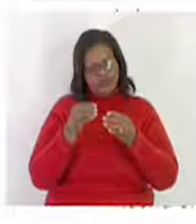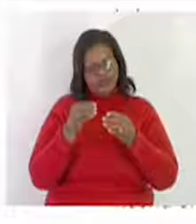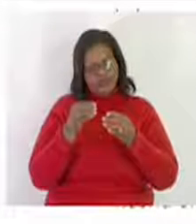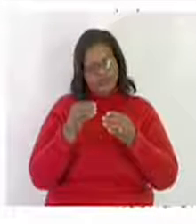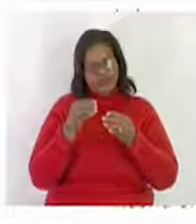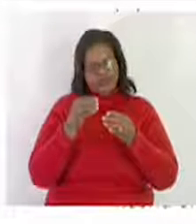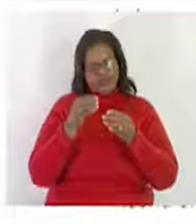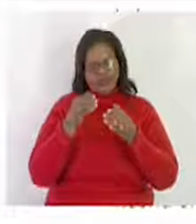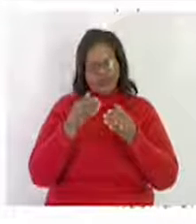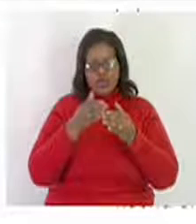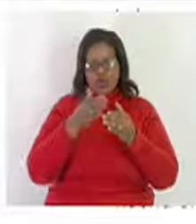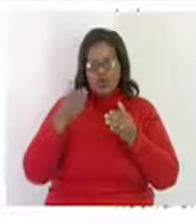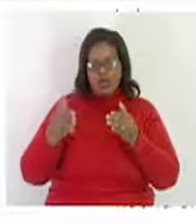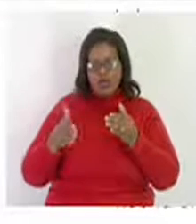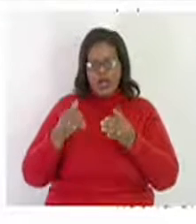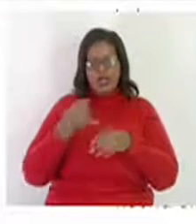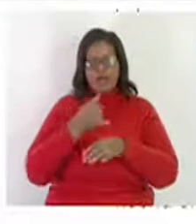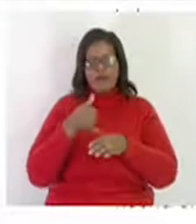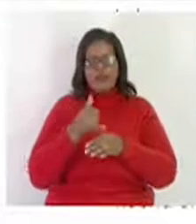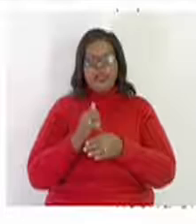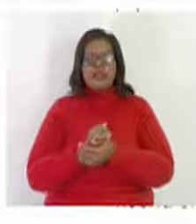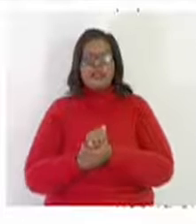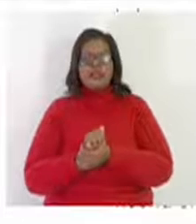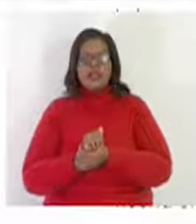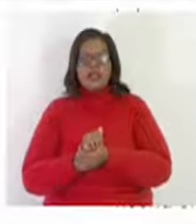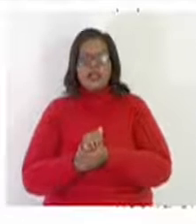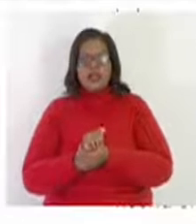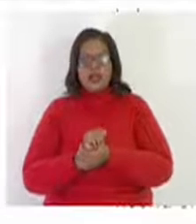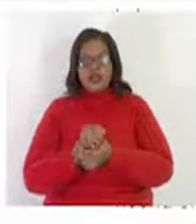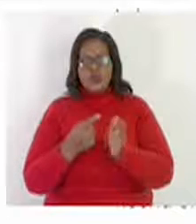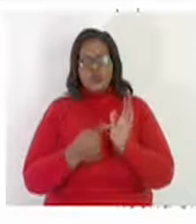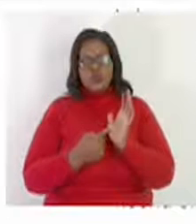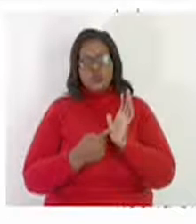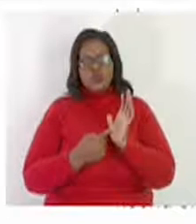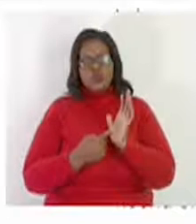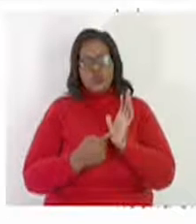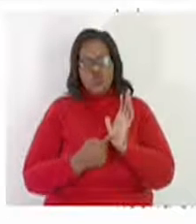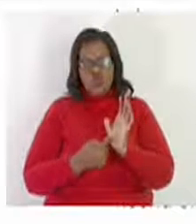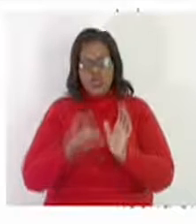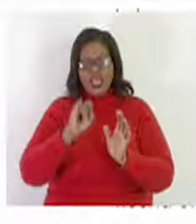determine if you can score. If it